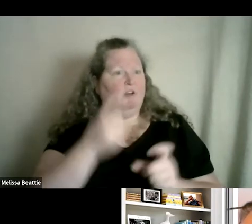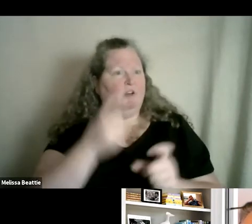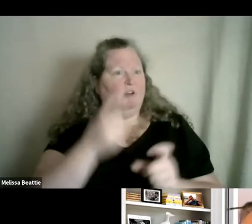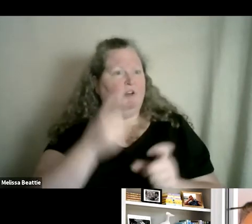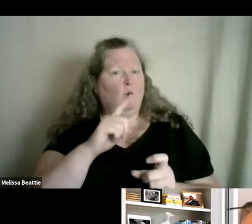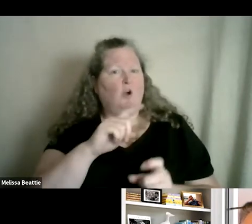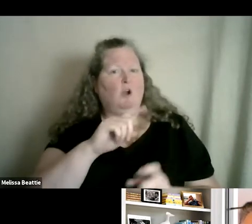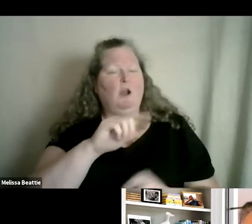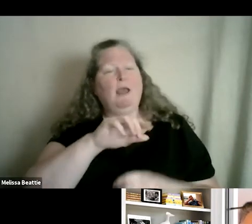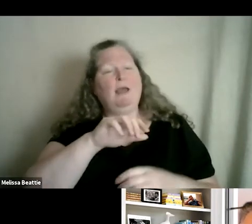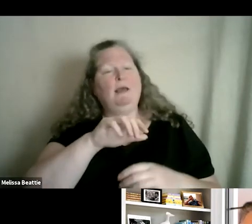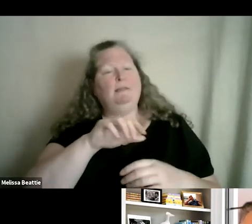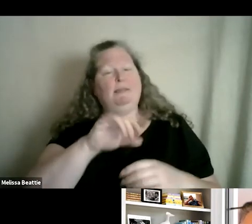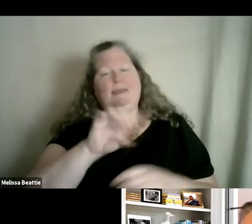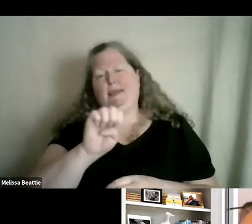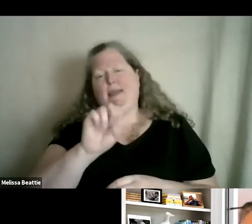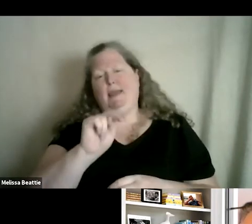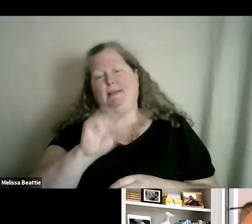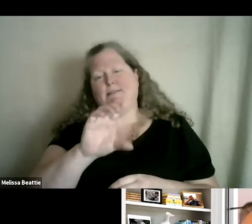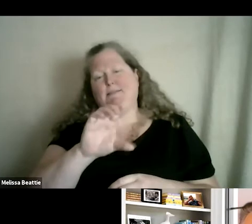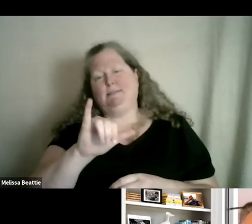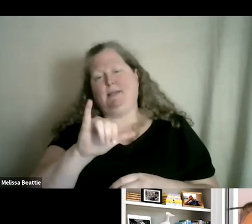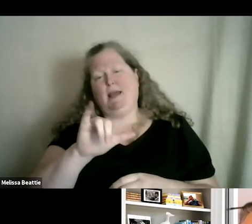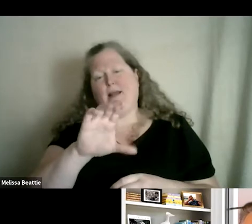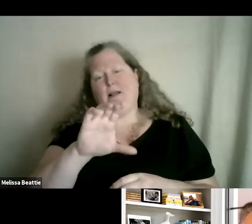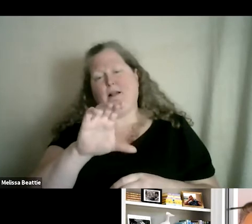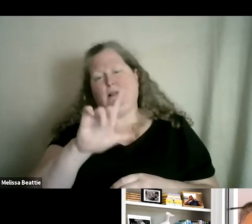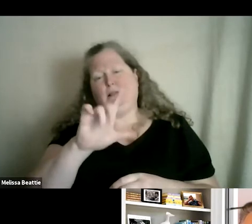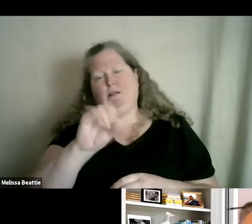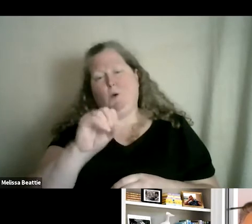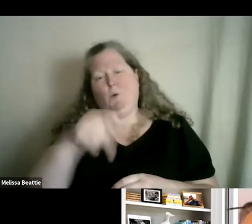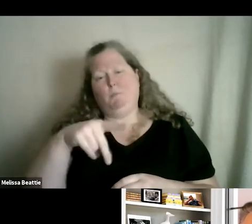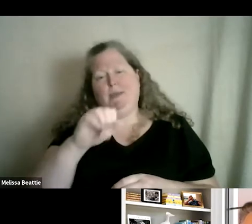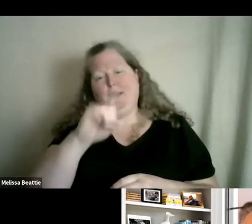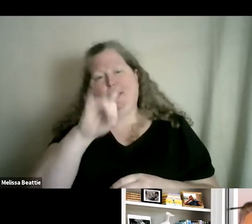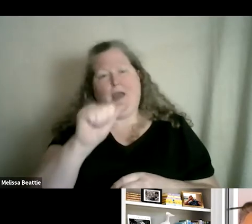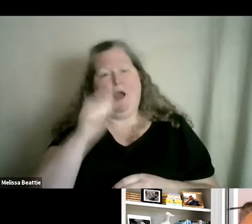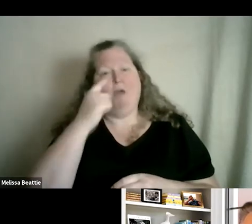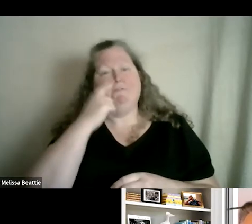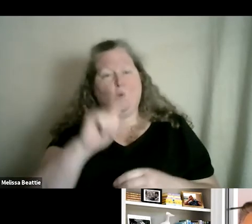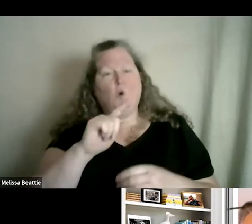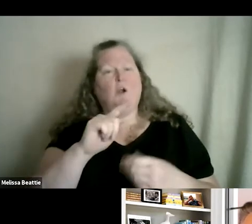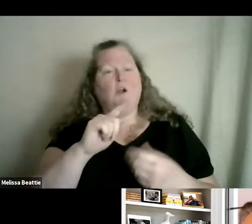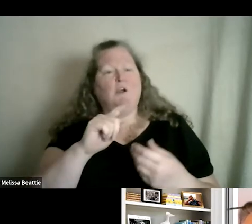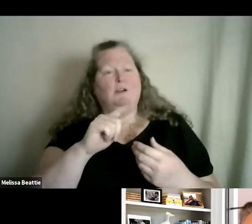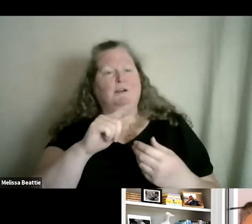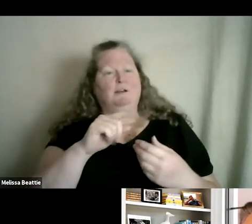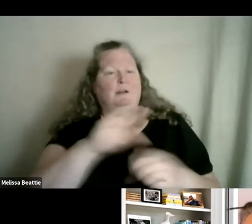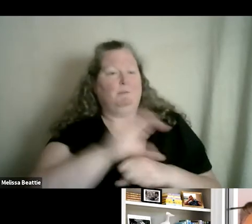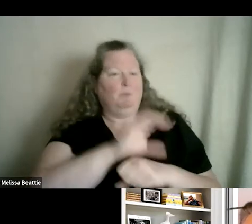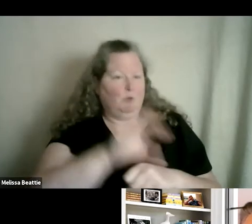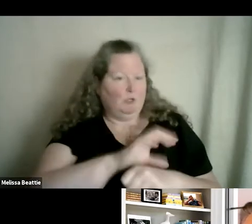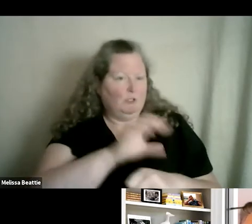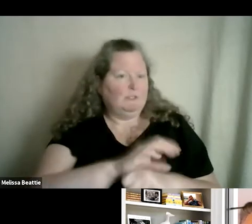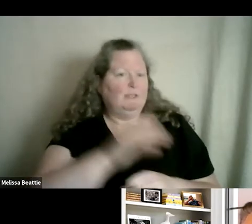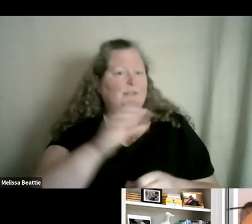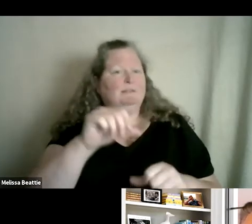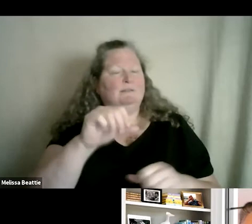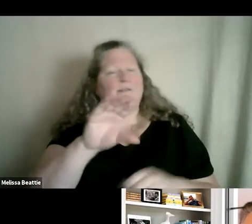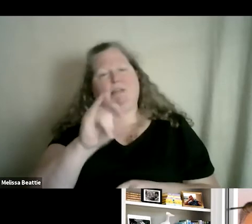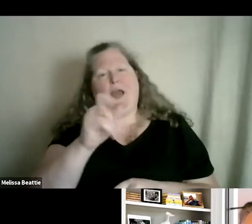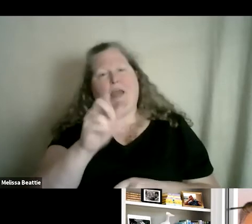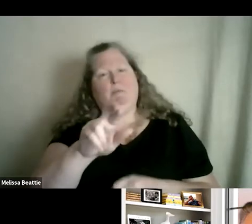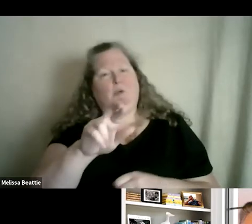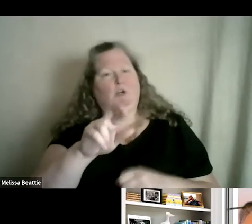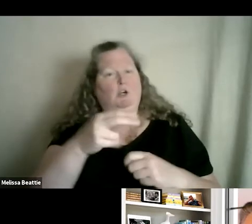of Computers and Computing History. So now as the chairman and CEO of Tmg Media, Chris continues to lead the